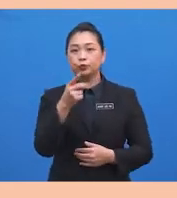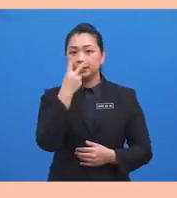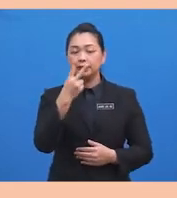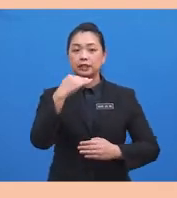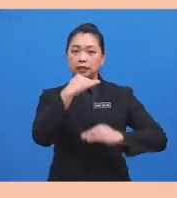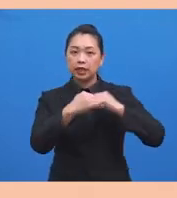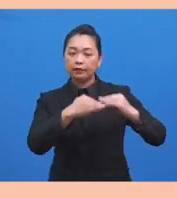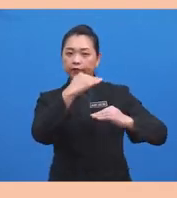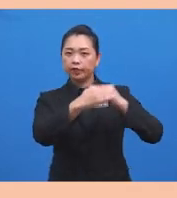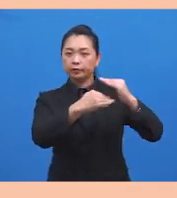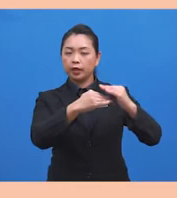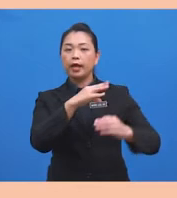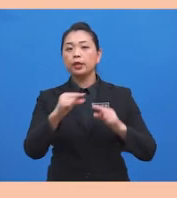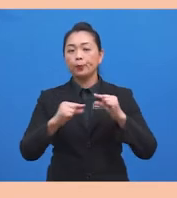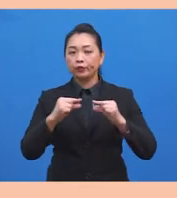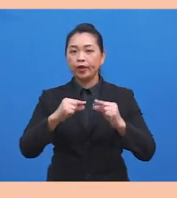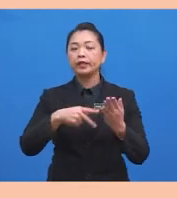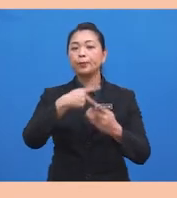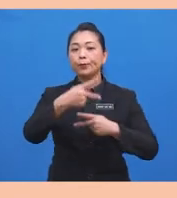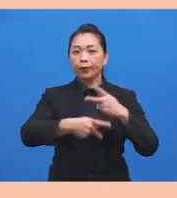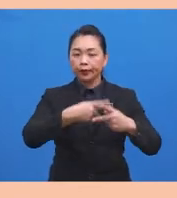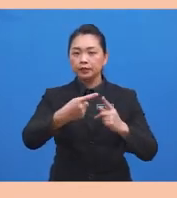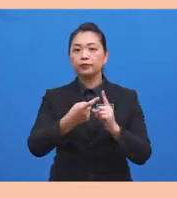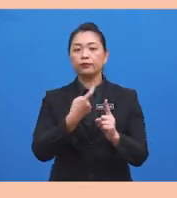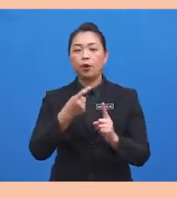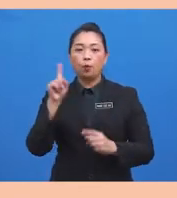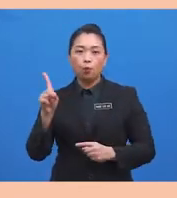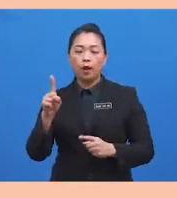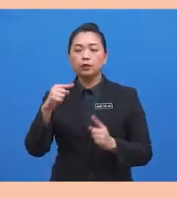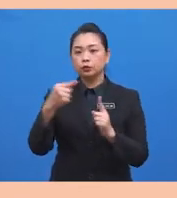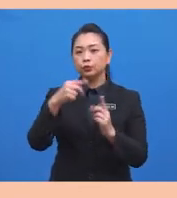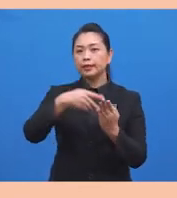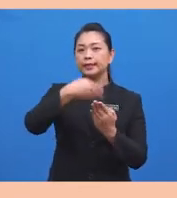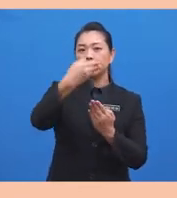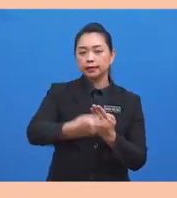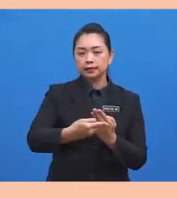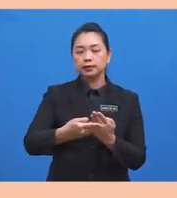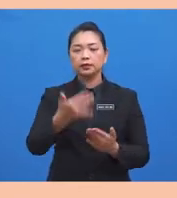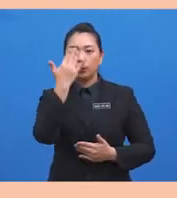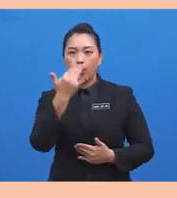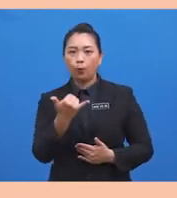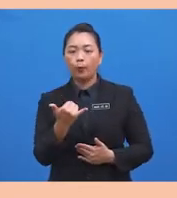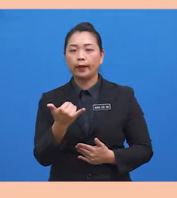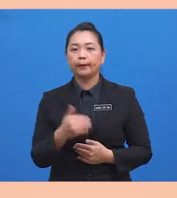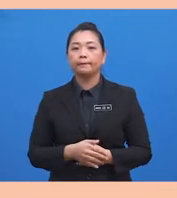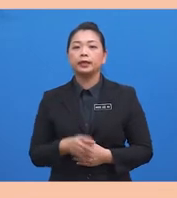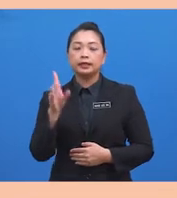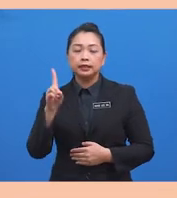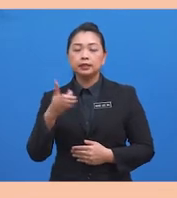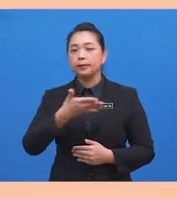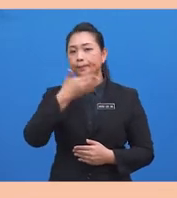development, the move and progress from one to the next. And this is why D is the best